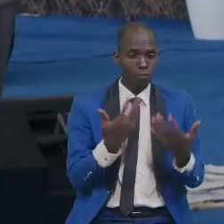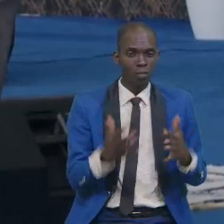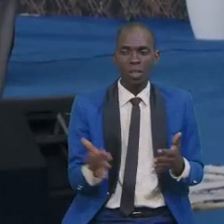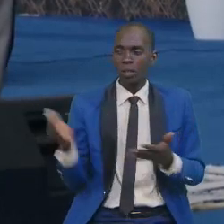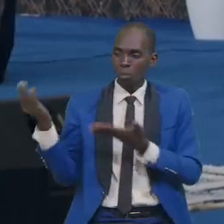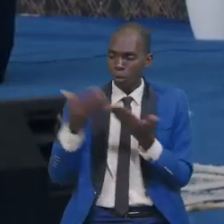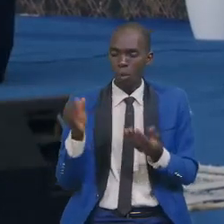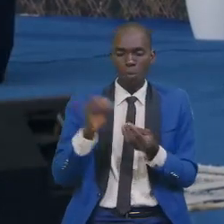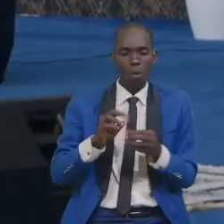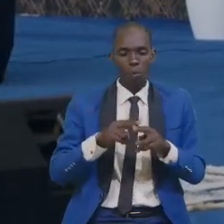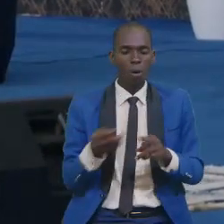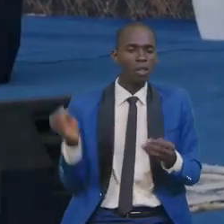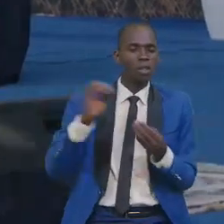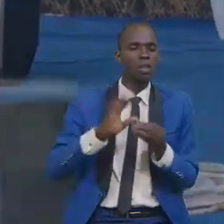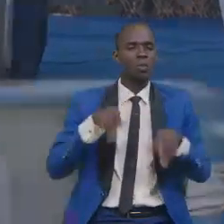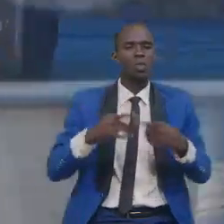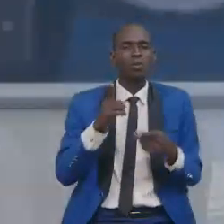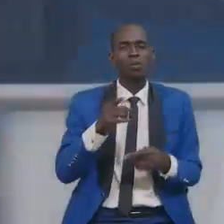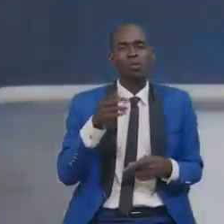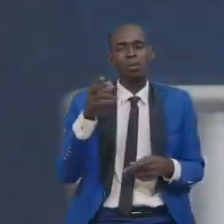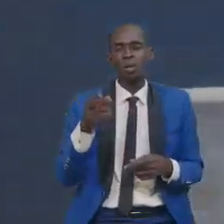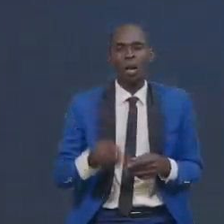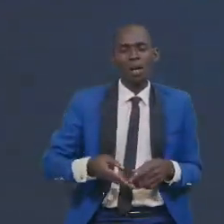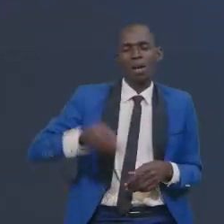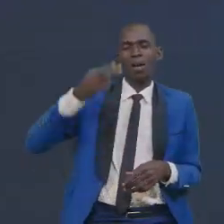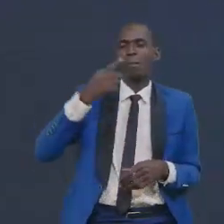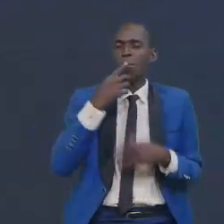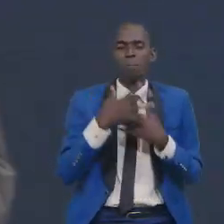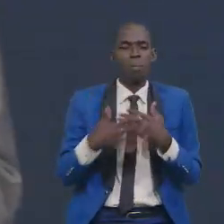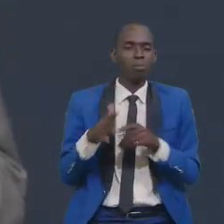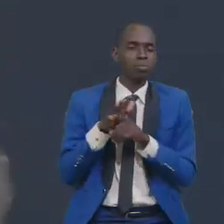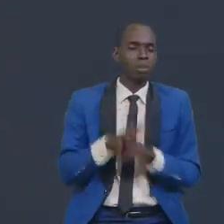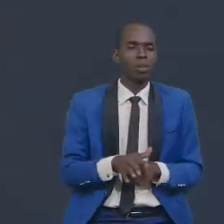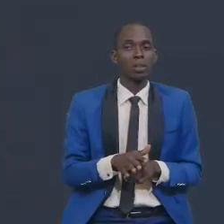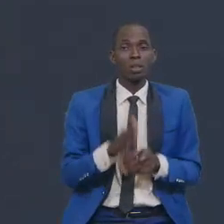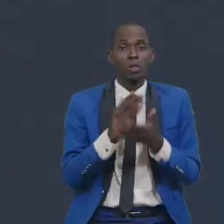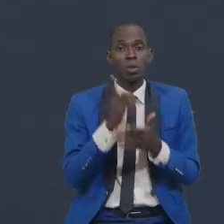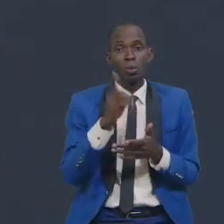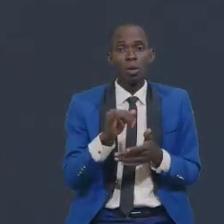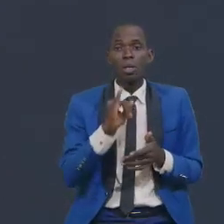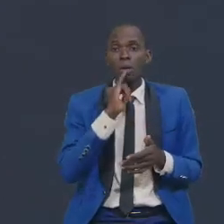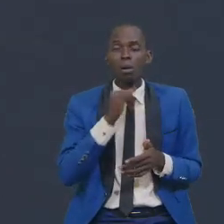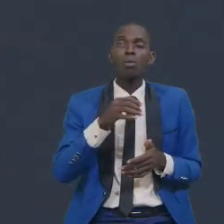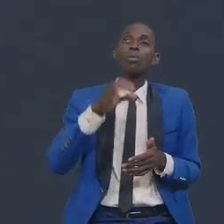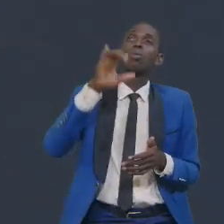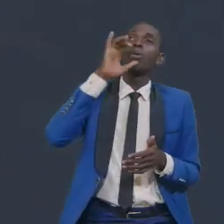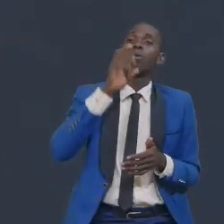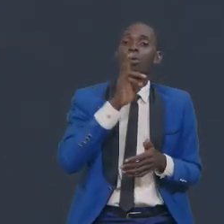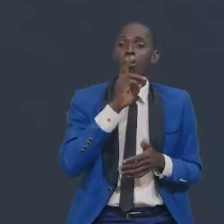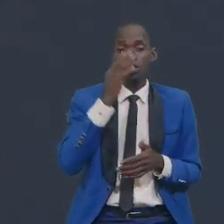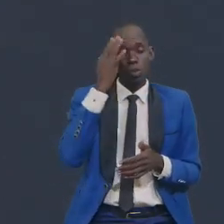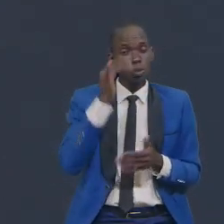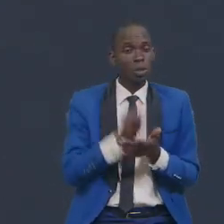hypertension and there ain't somebody else drunk a water and water is the most refreshing liquid